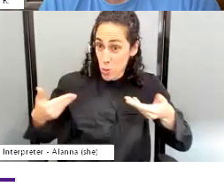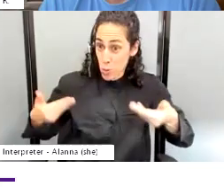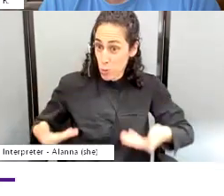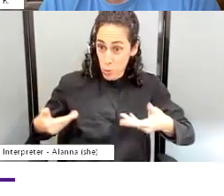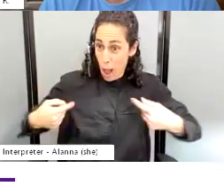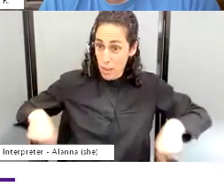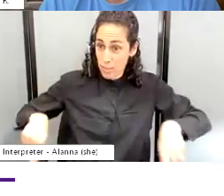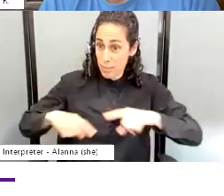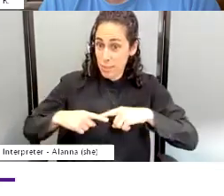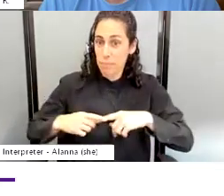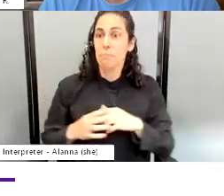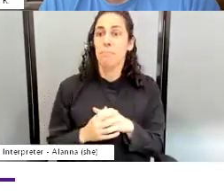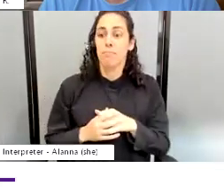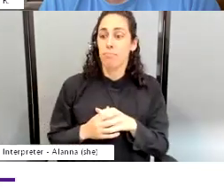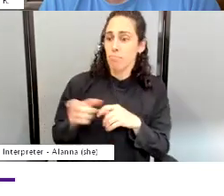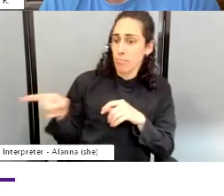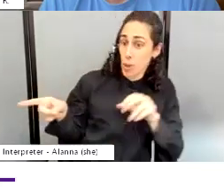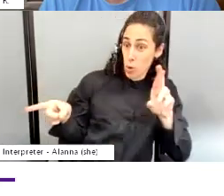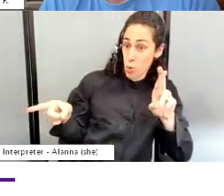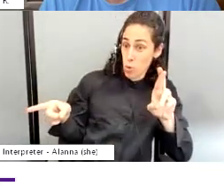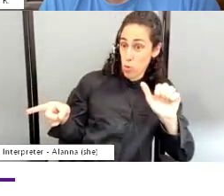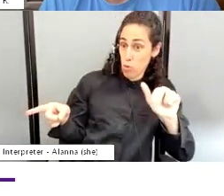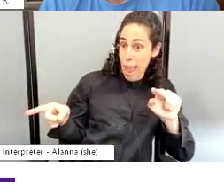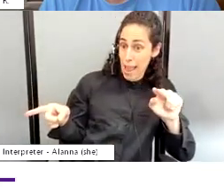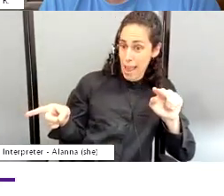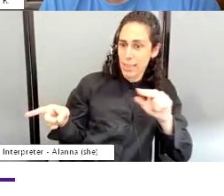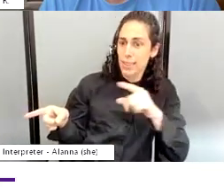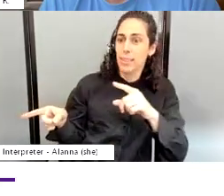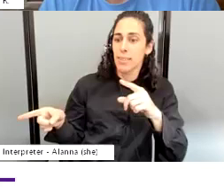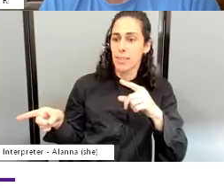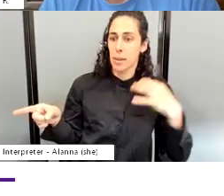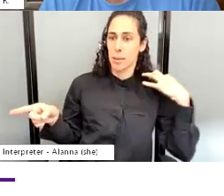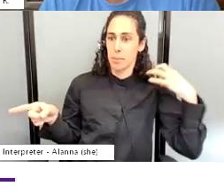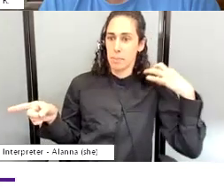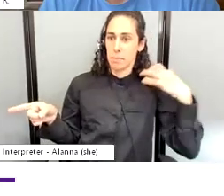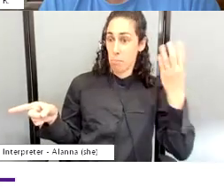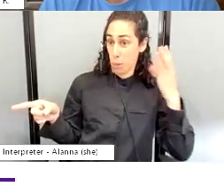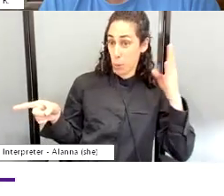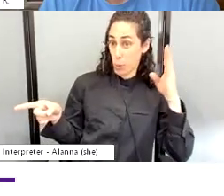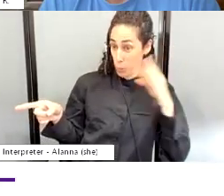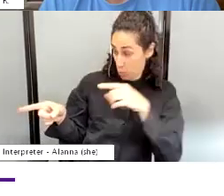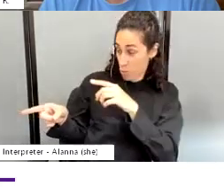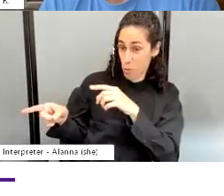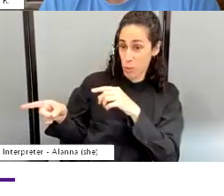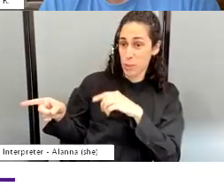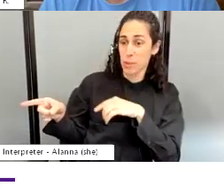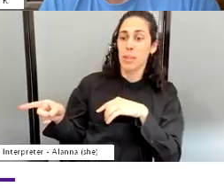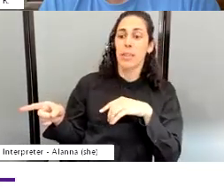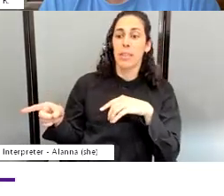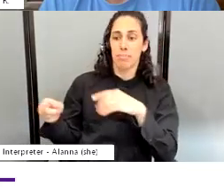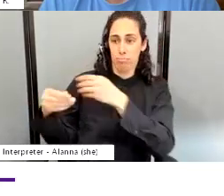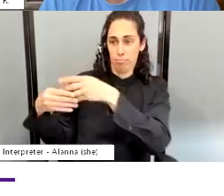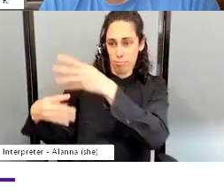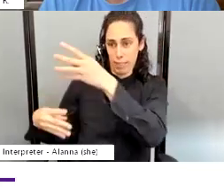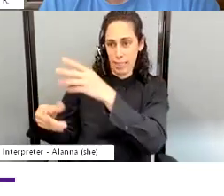together. Rayanne, if you are on screen, I can't see you right now, but I'm sure you can turn on your camera. Rayanne represents Elder Abuse Prevention